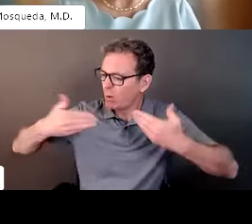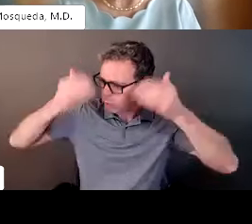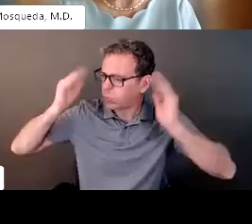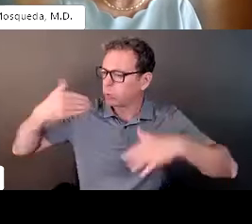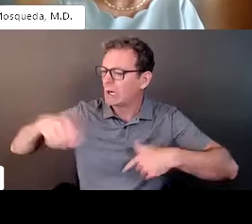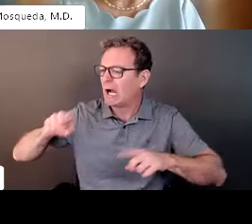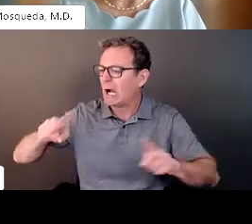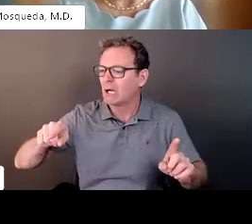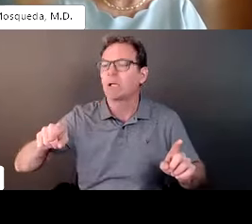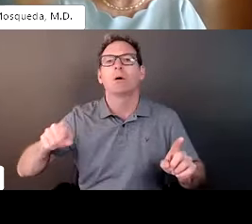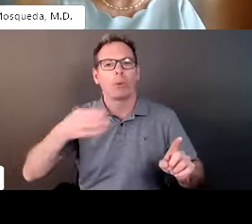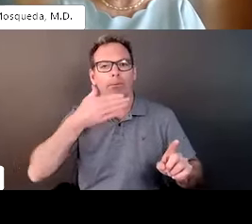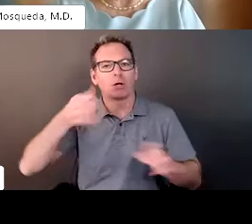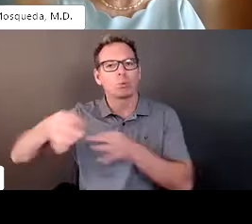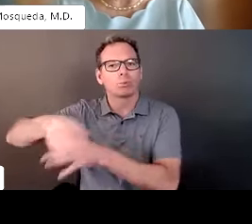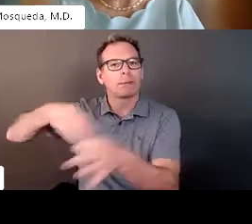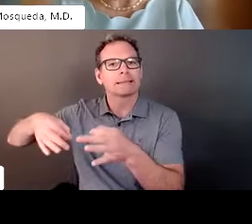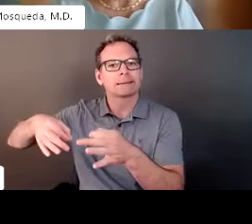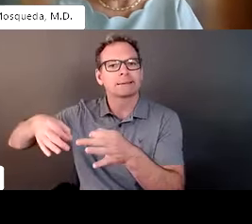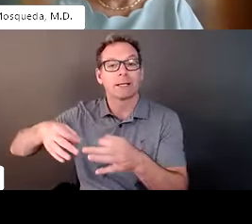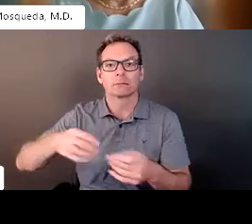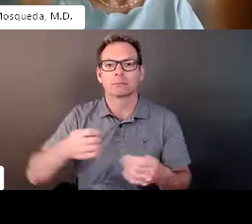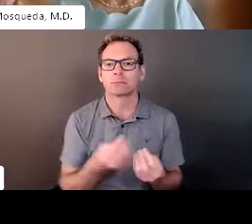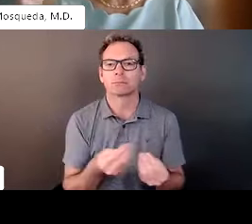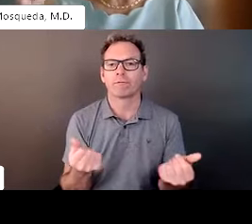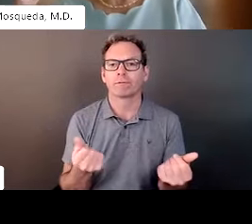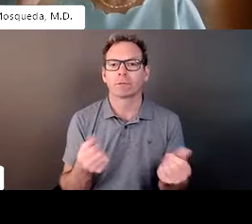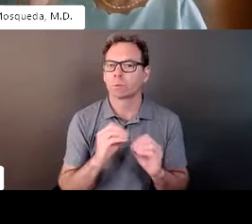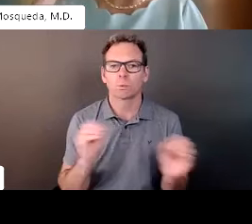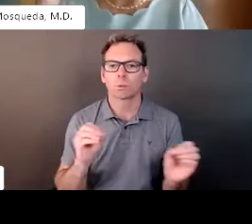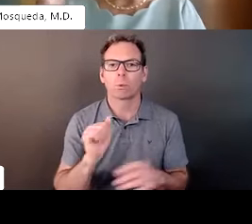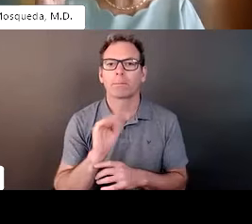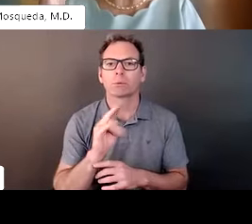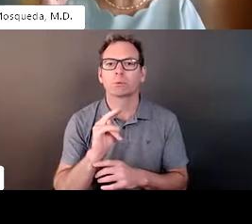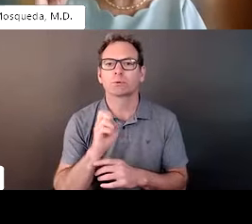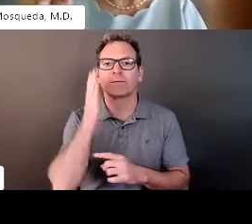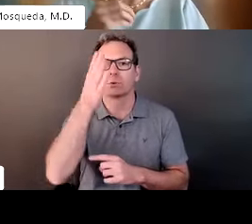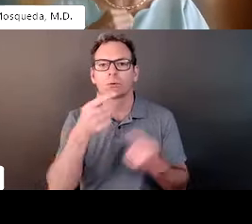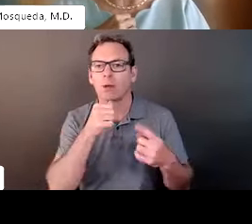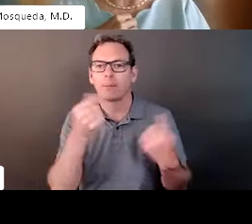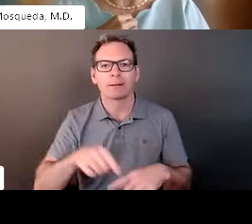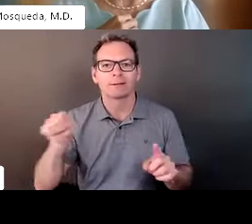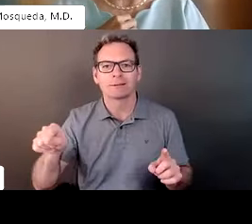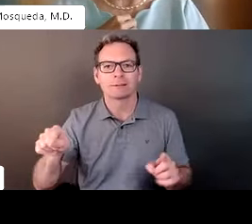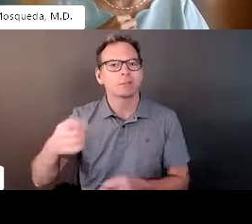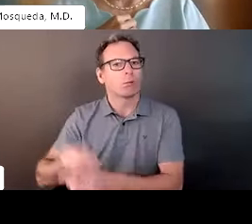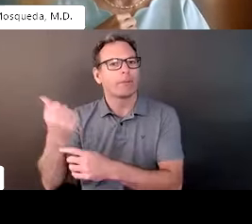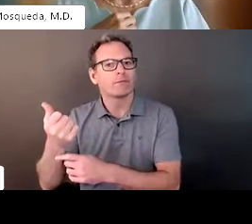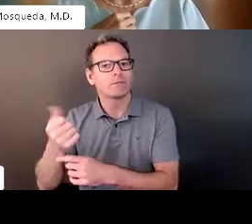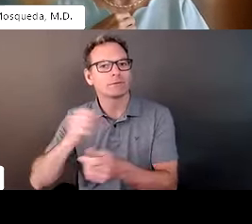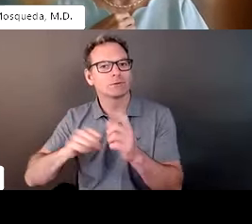that's a lot of the work that we're doing right now. So caregivers should always be asked about their